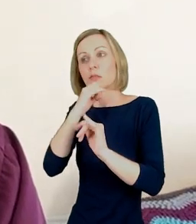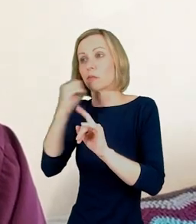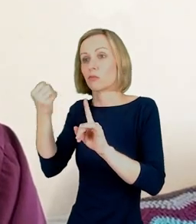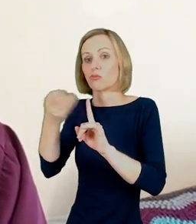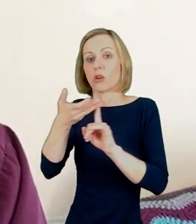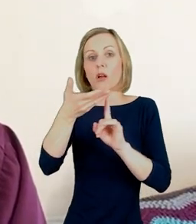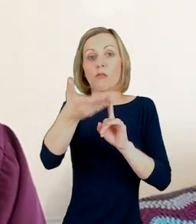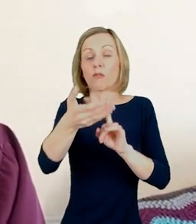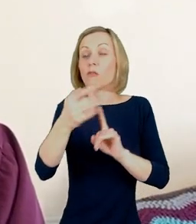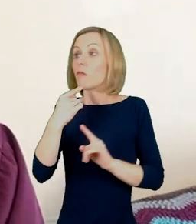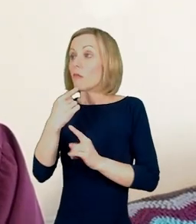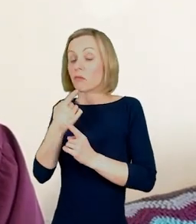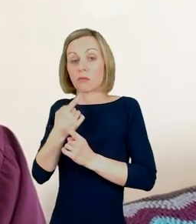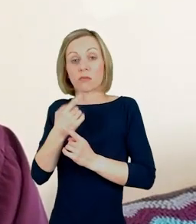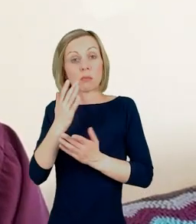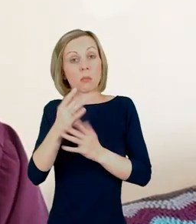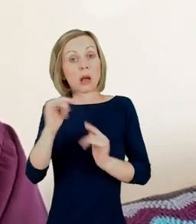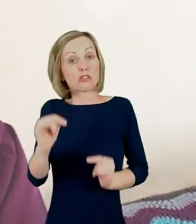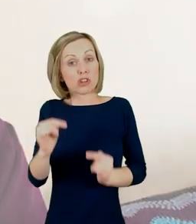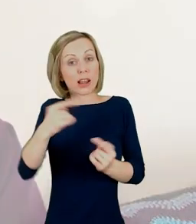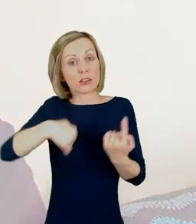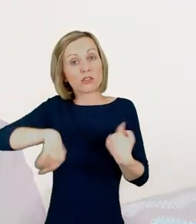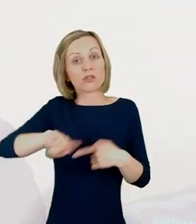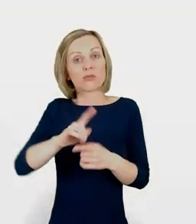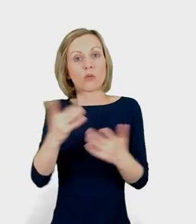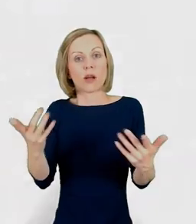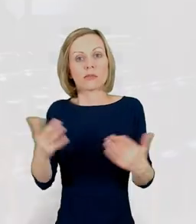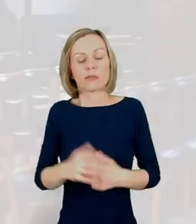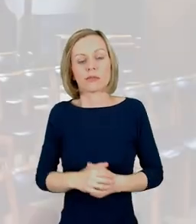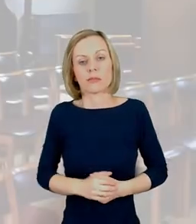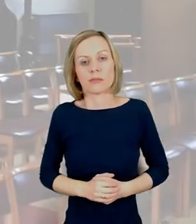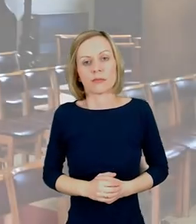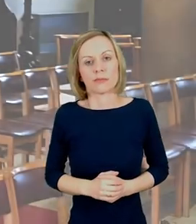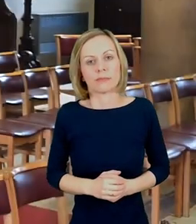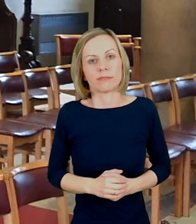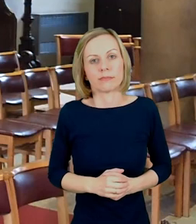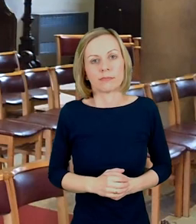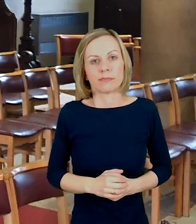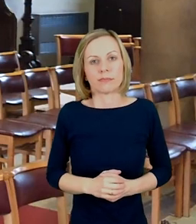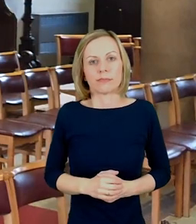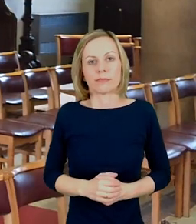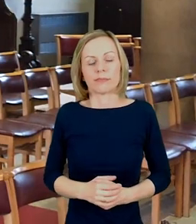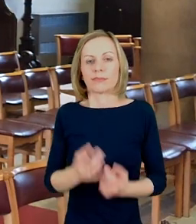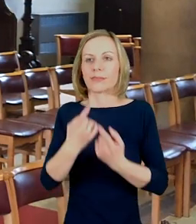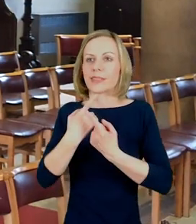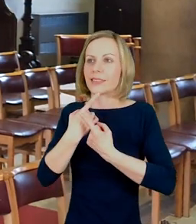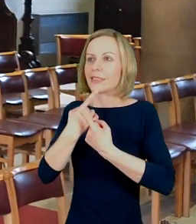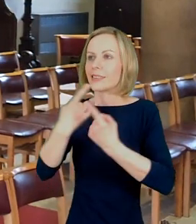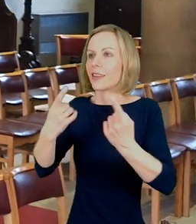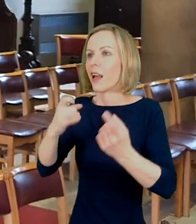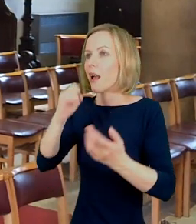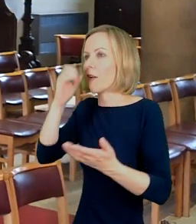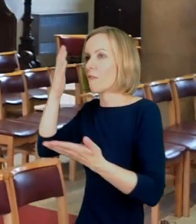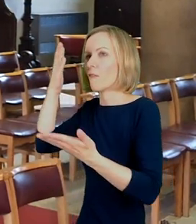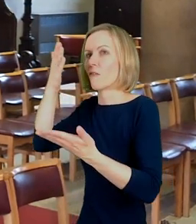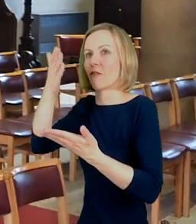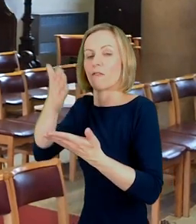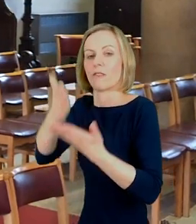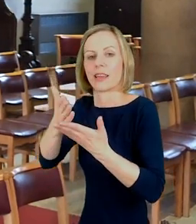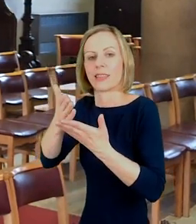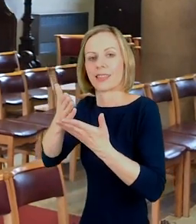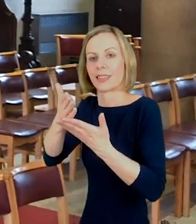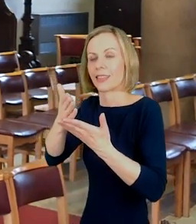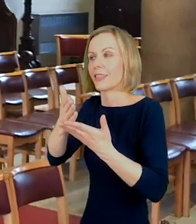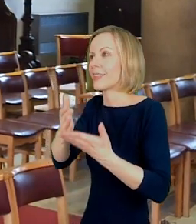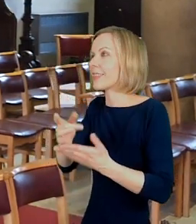prophecy is a challenge to our prayers. We declare our faith in the God who gives